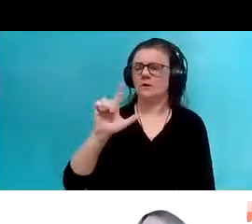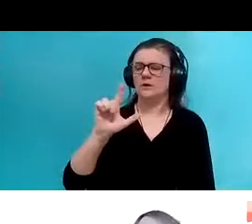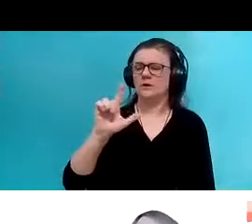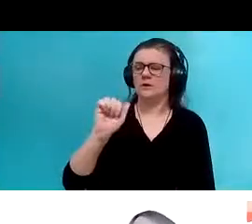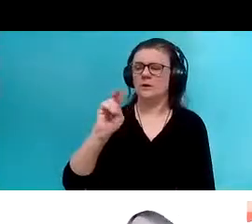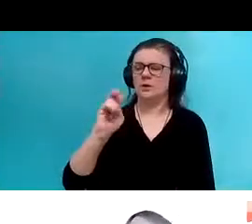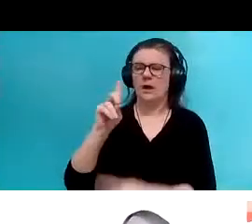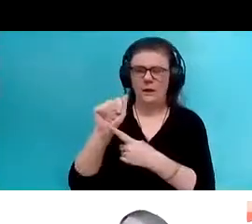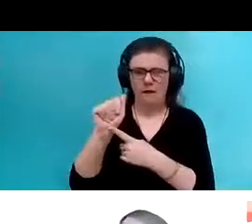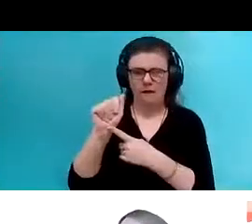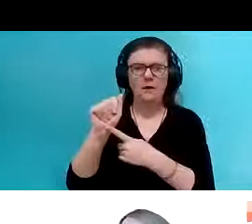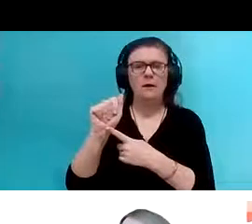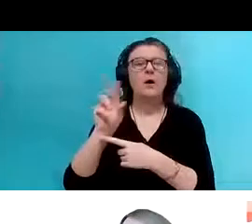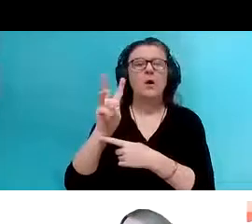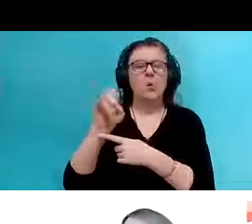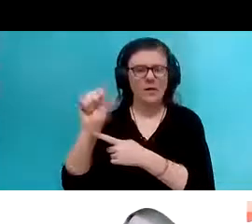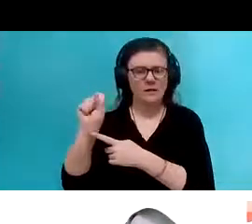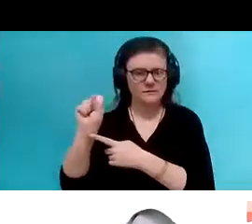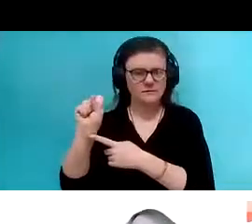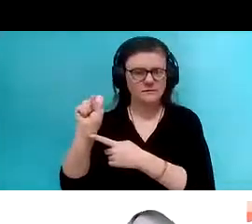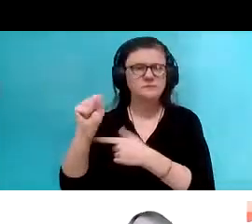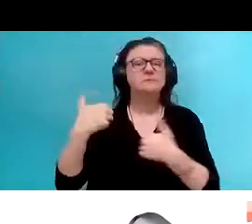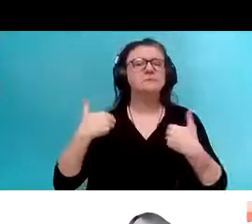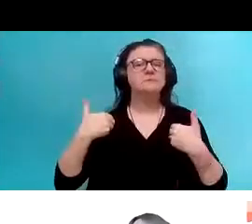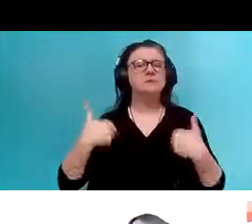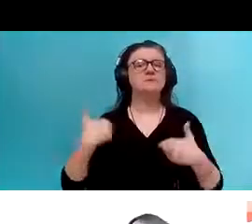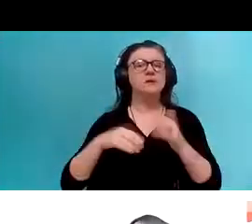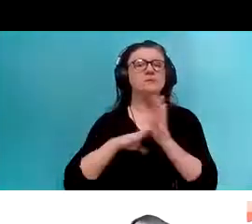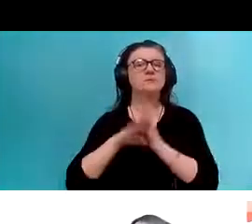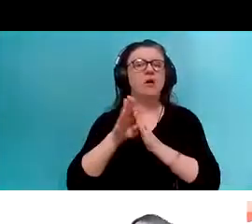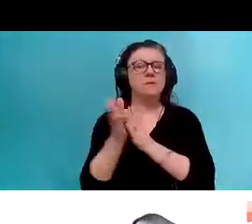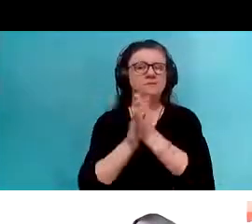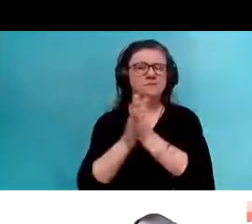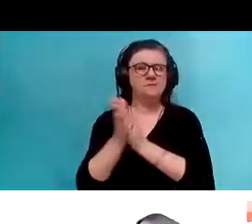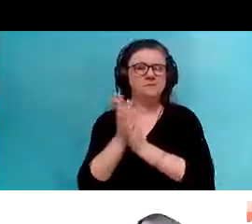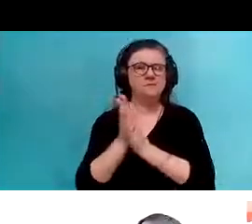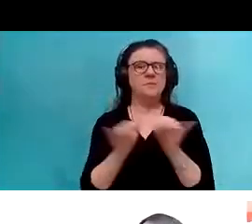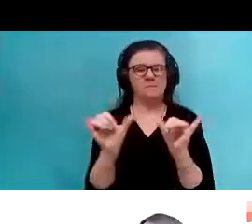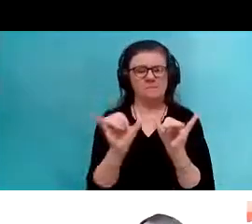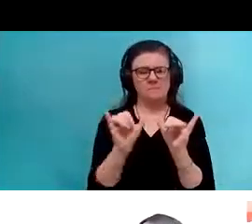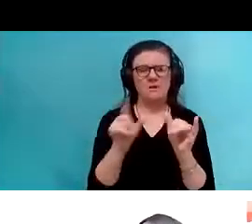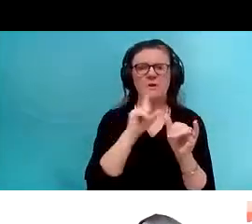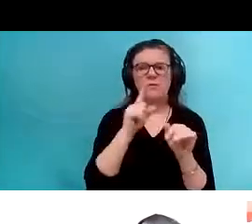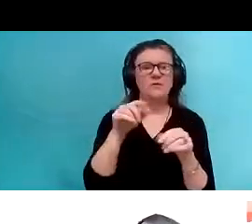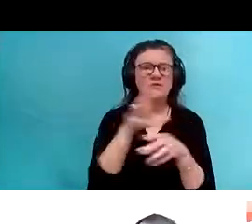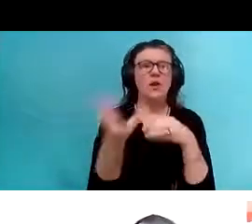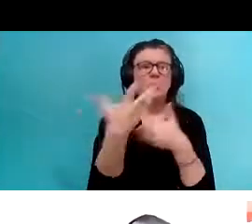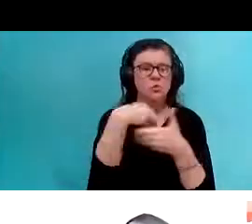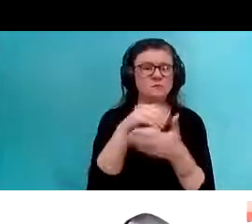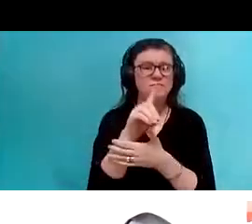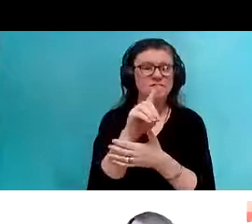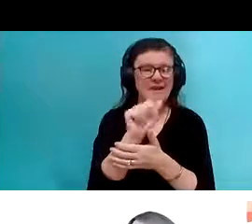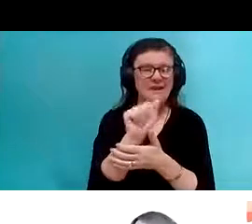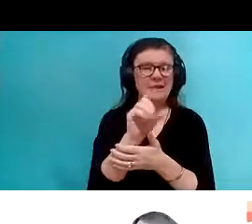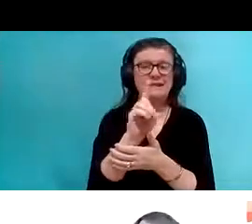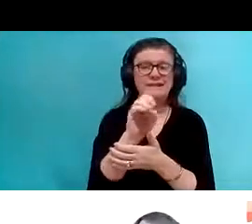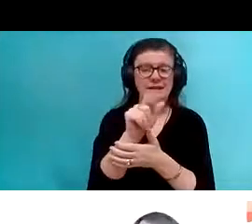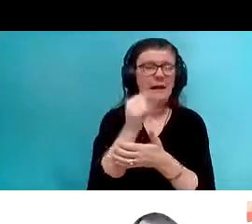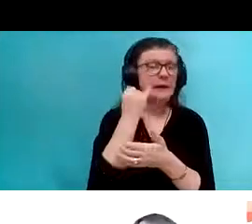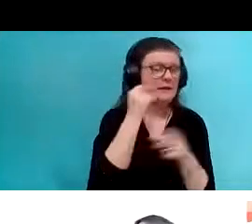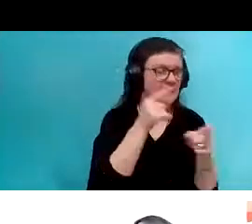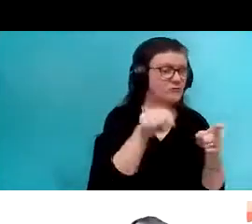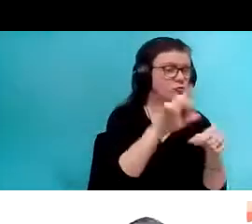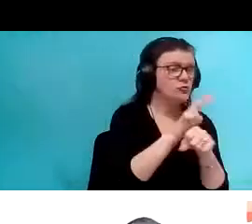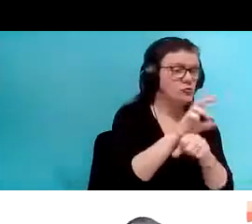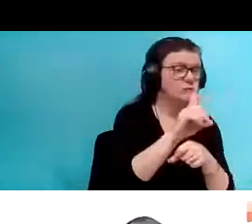Development Initiatives, and I lead our work on measuring progress, counting people in inclusive data, and supporting partners to use data for